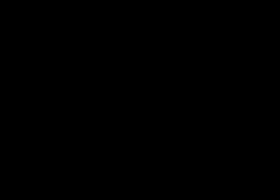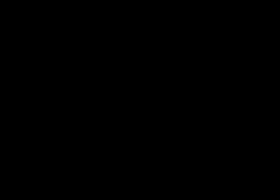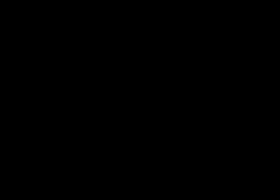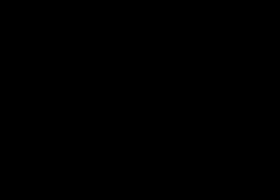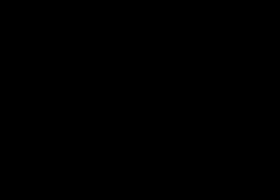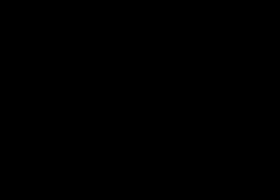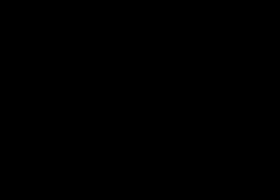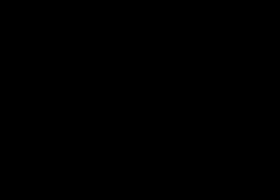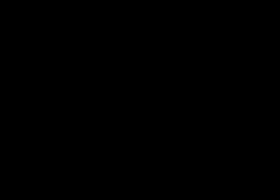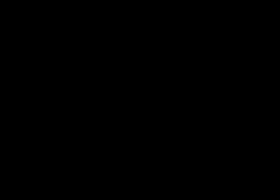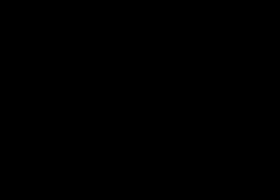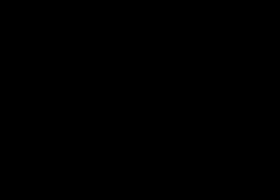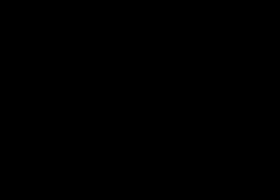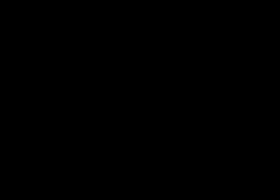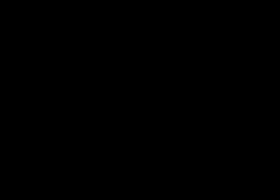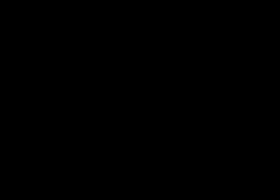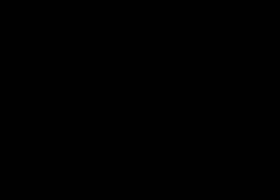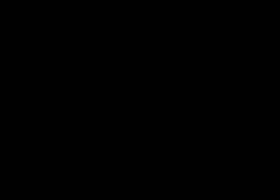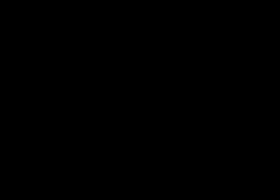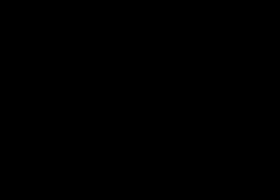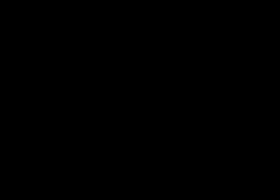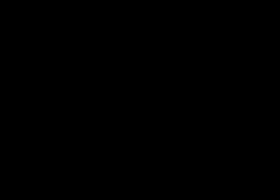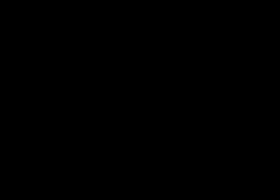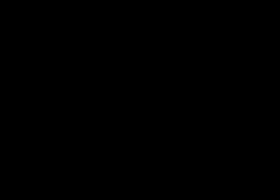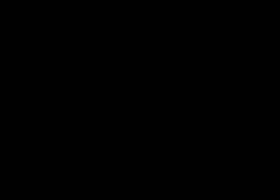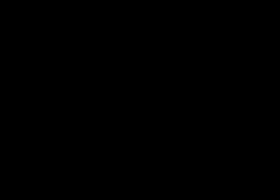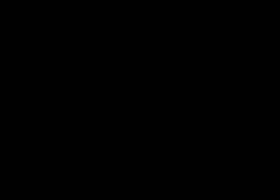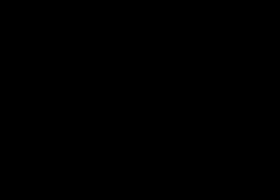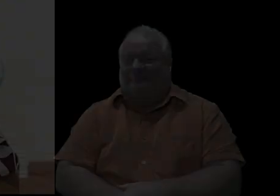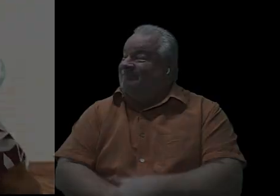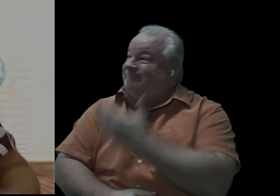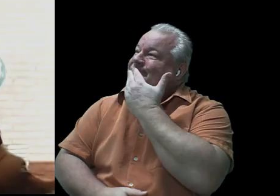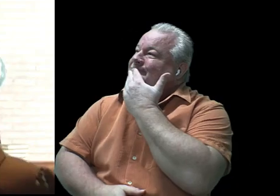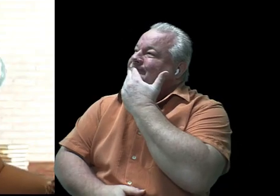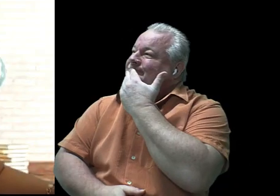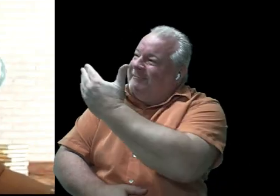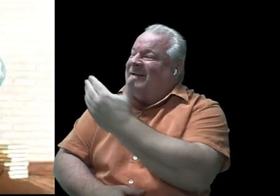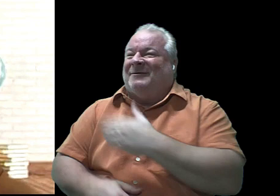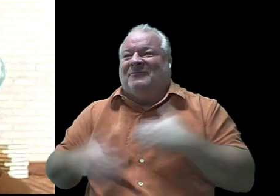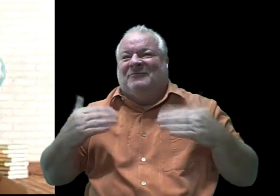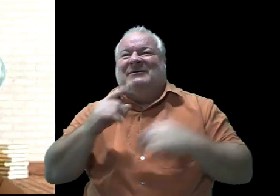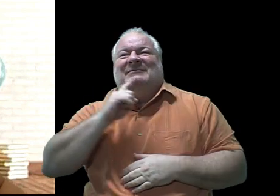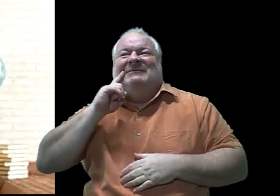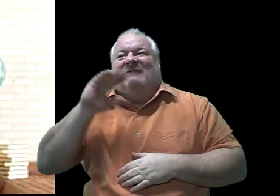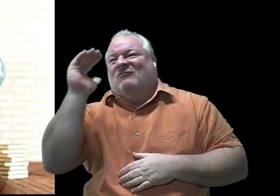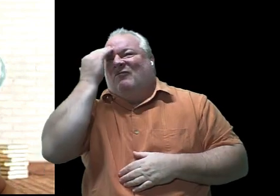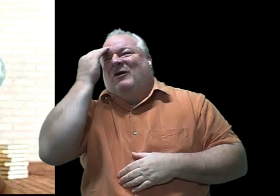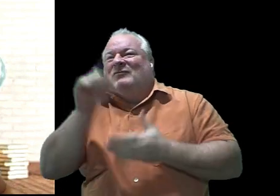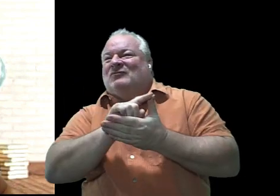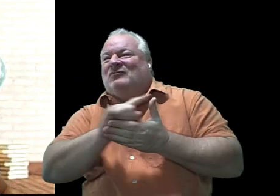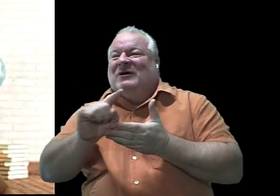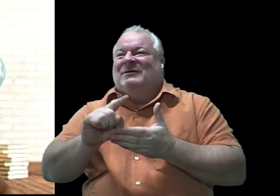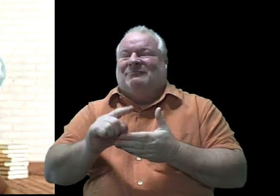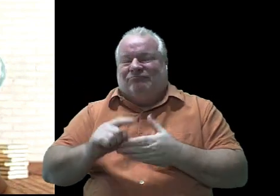L-E-A-R-N, learn. All right. Okay, bye-bye. Thank you. Deaf Awareness Week,